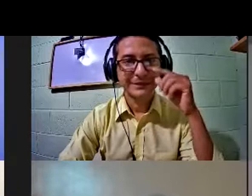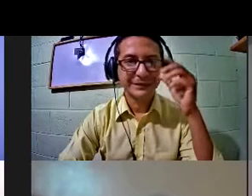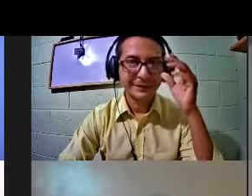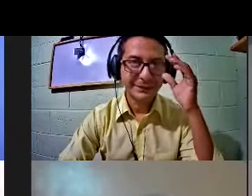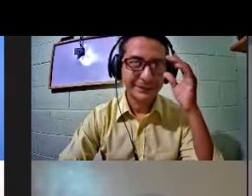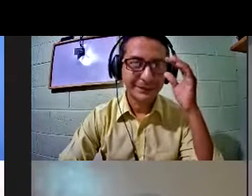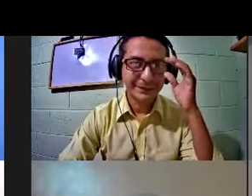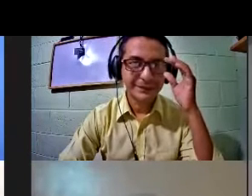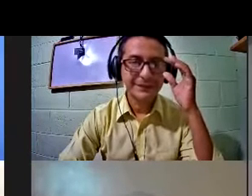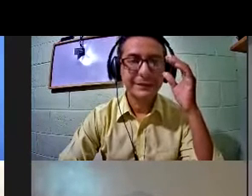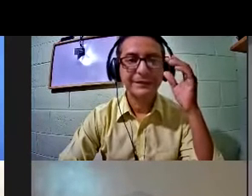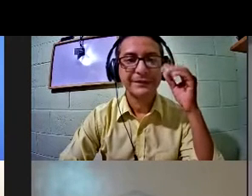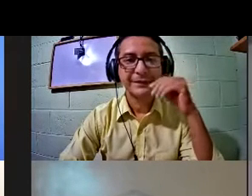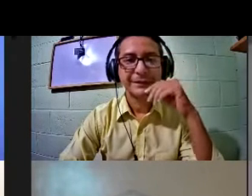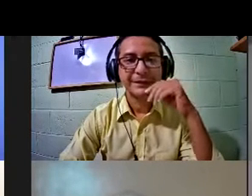fine, thank you.